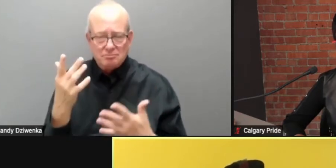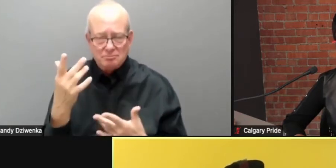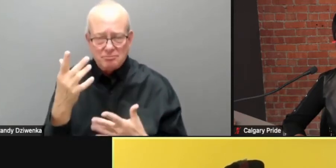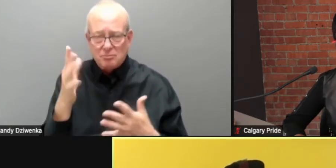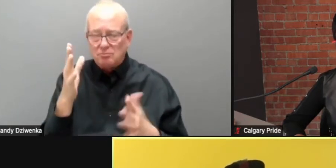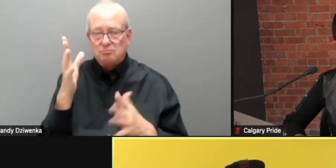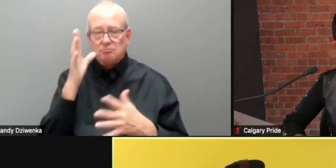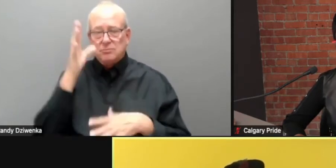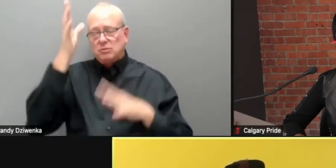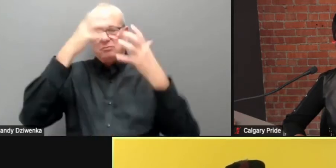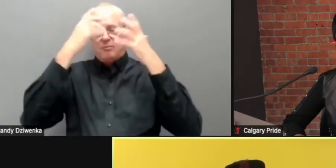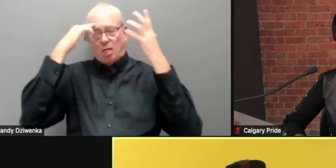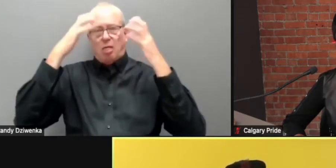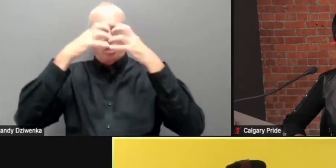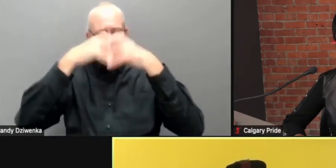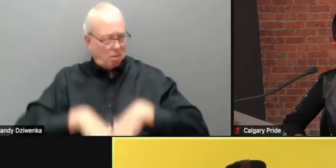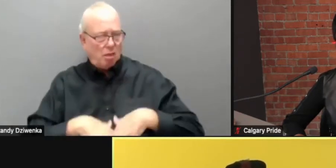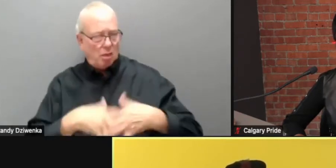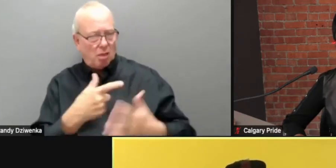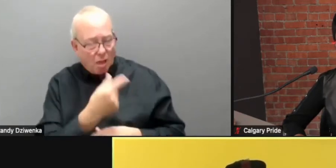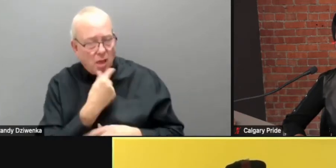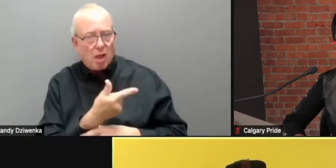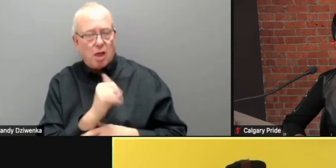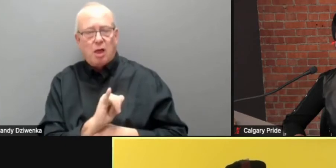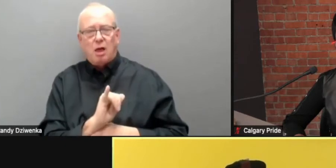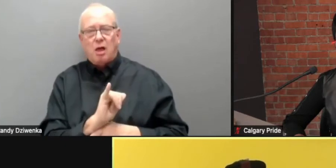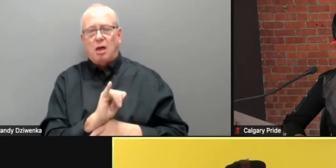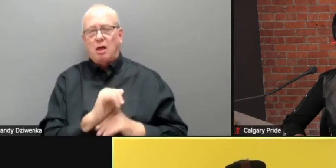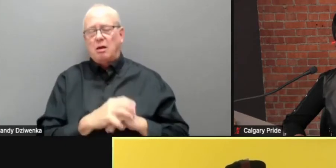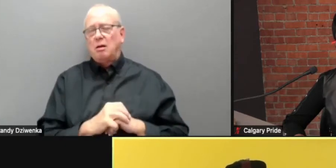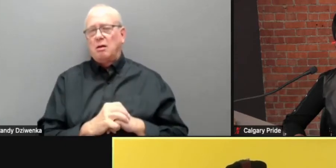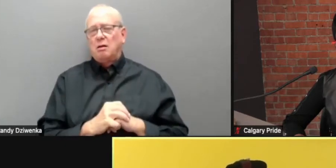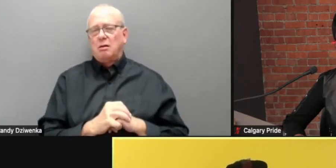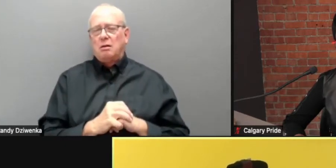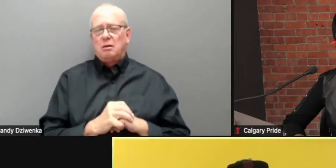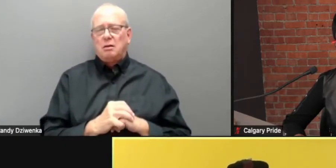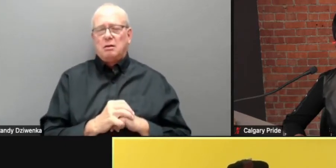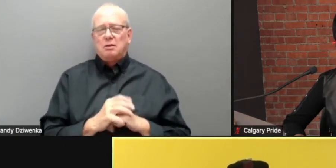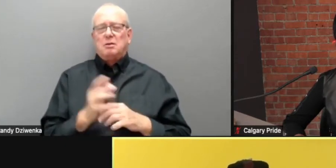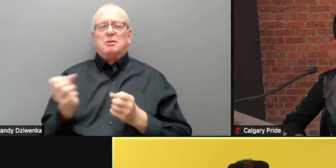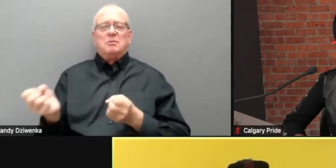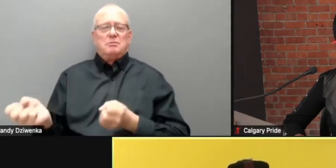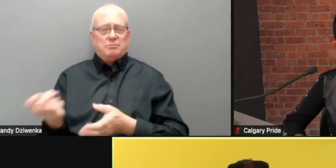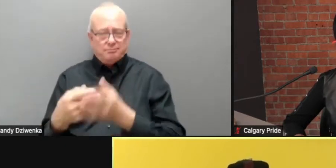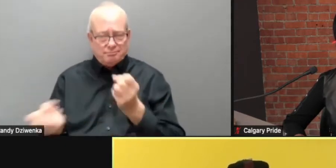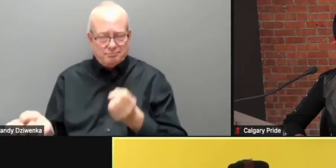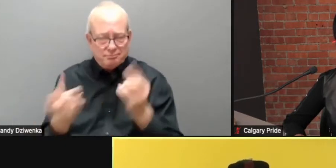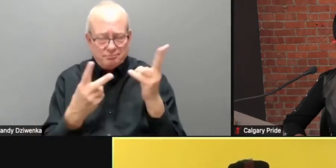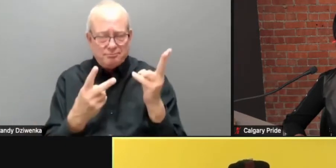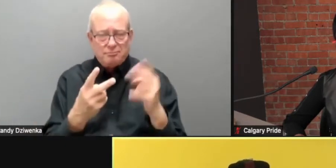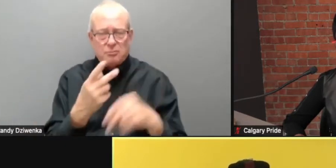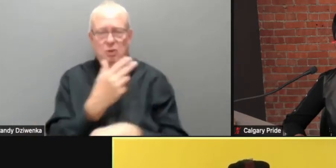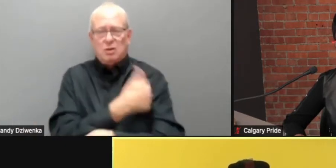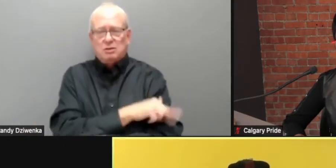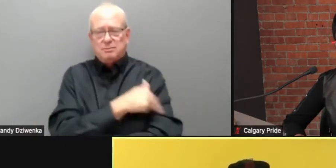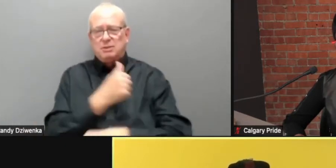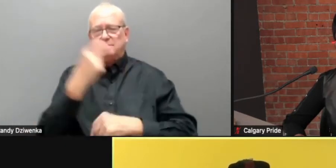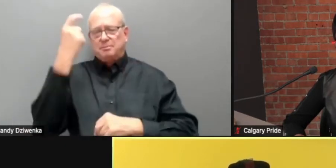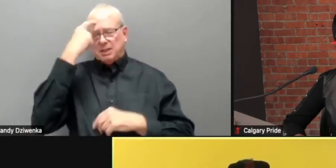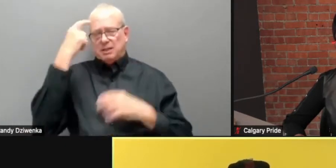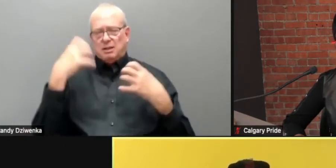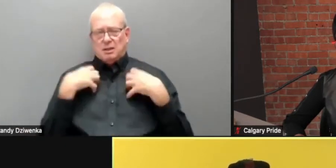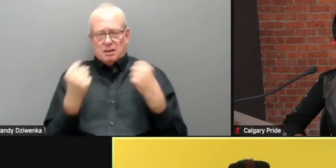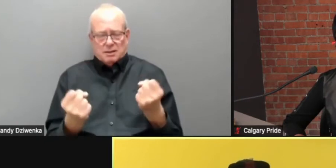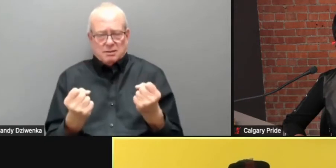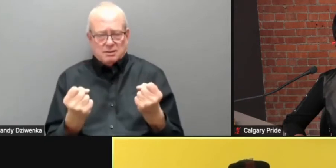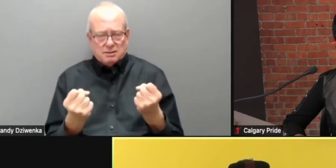psychiatrist finally coming out to them was another story. And in fact, the first time